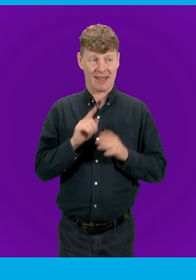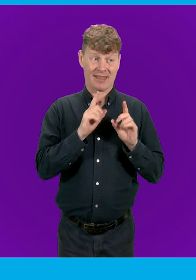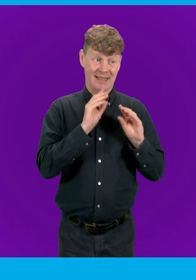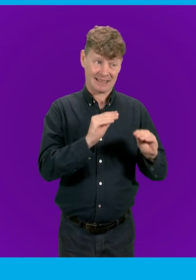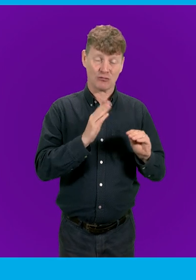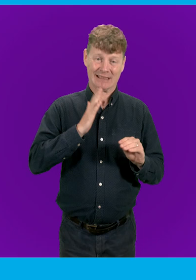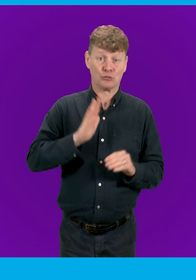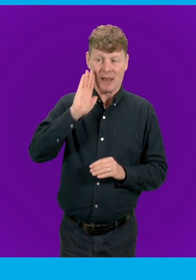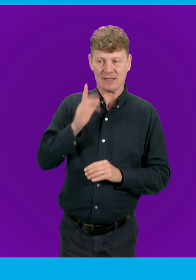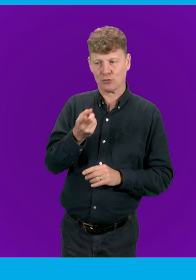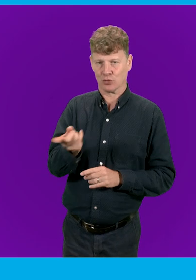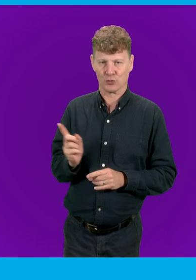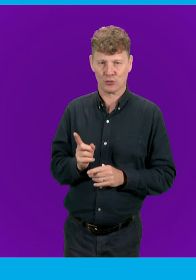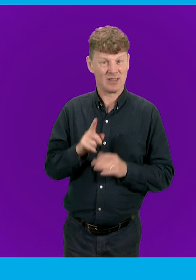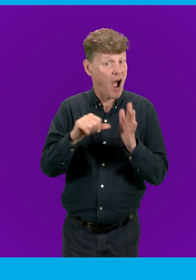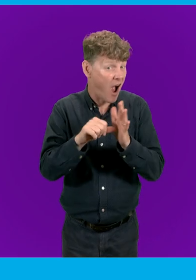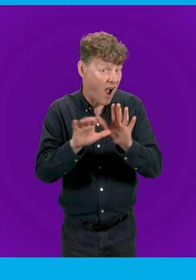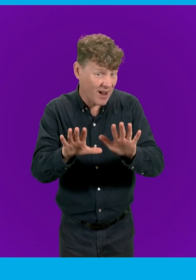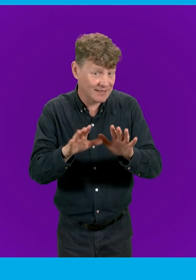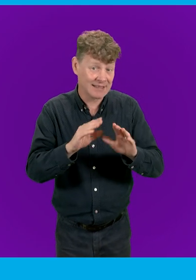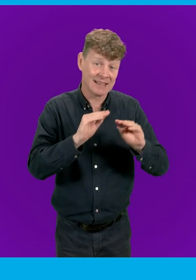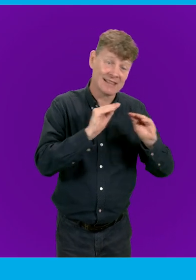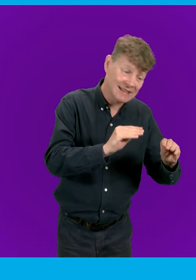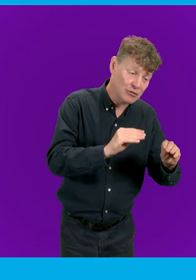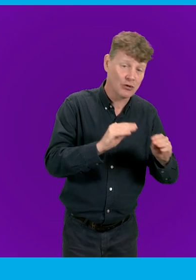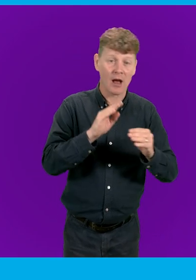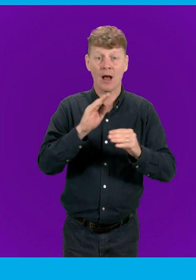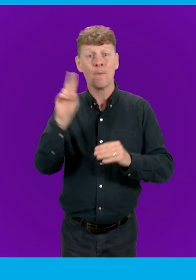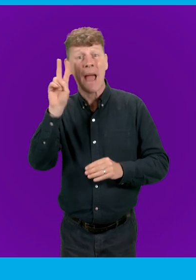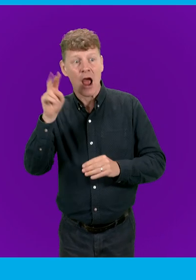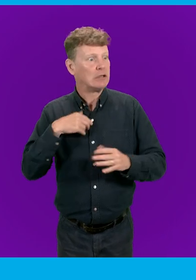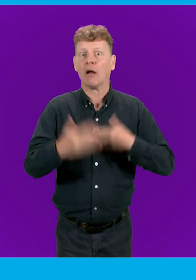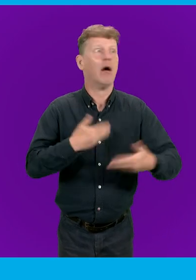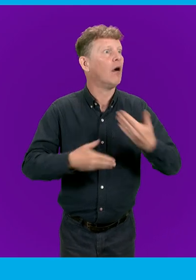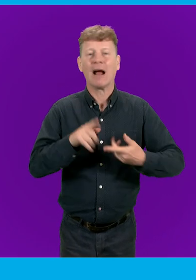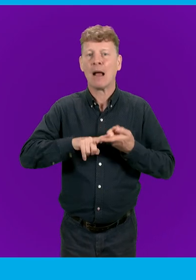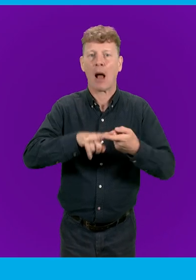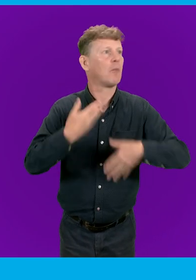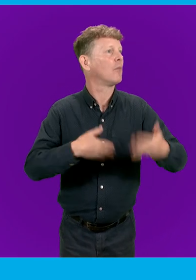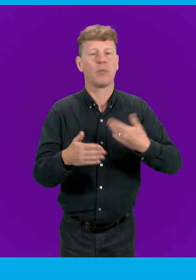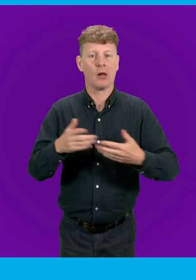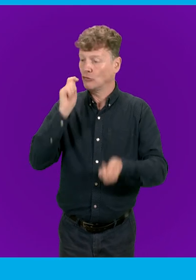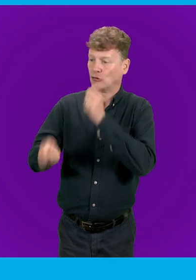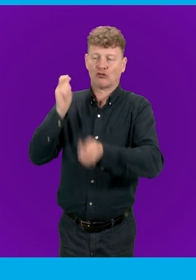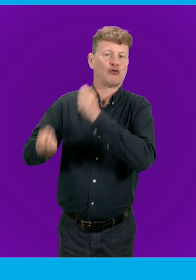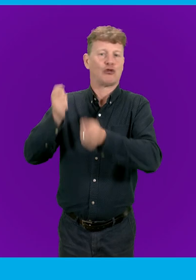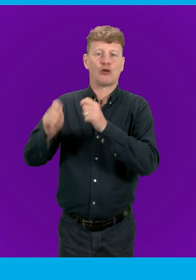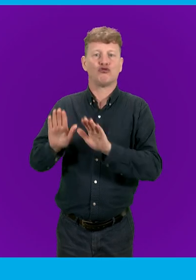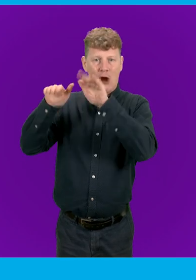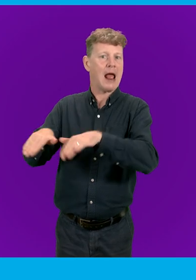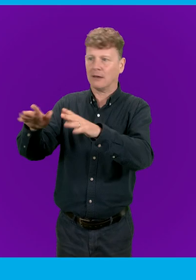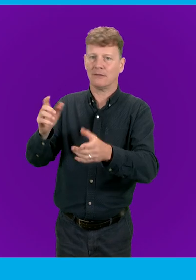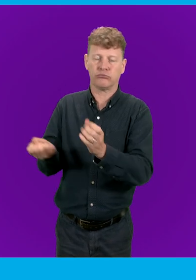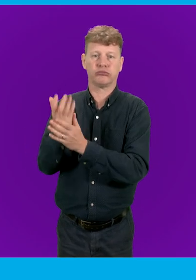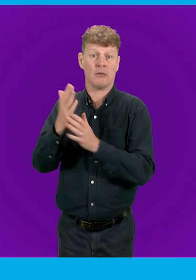really hard as a teacher and as a parent to keep up, because the trends evolve and, you know, I mean,